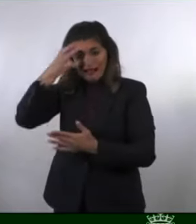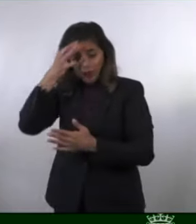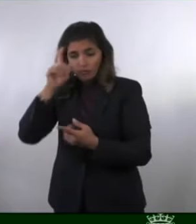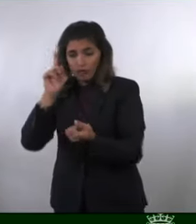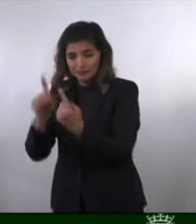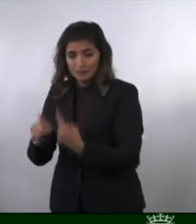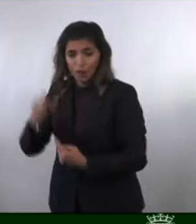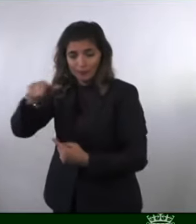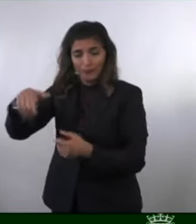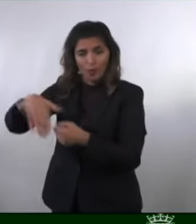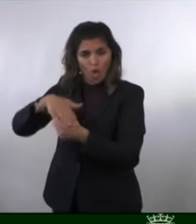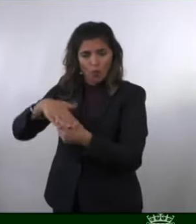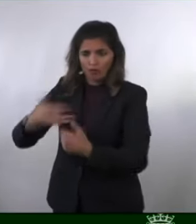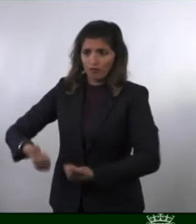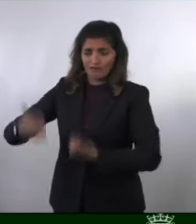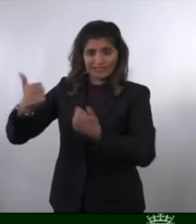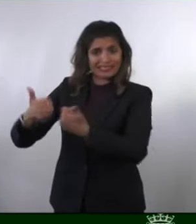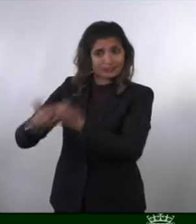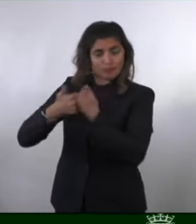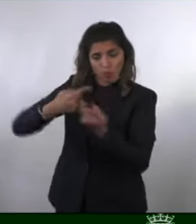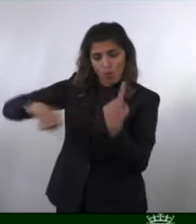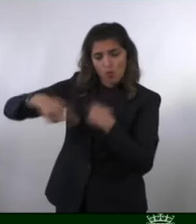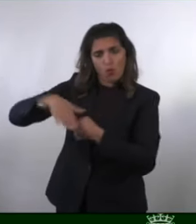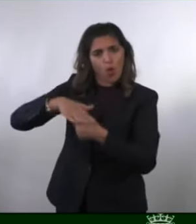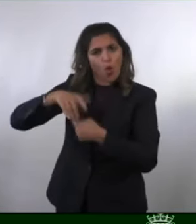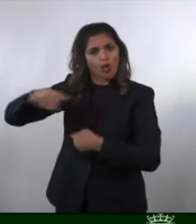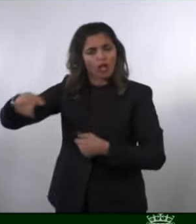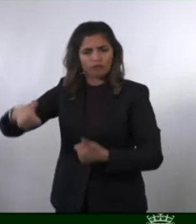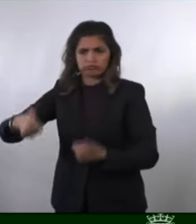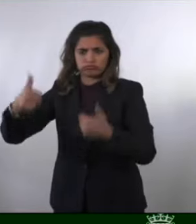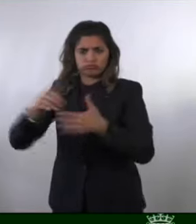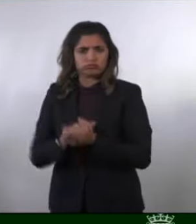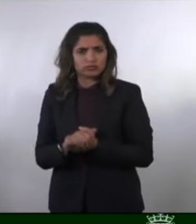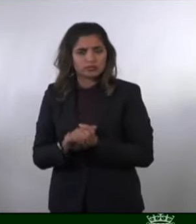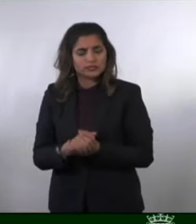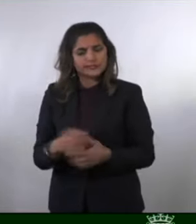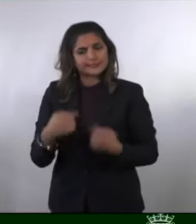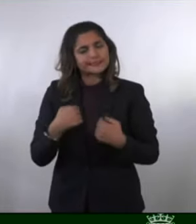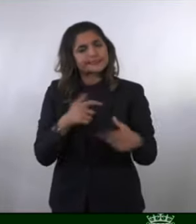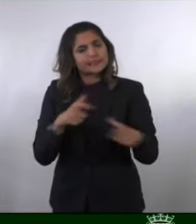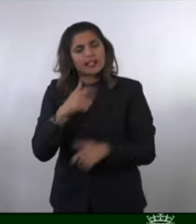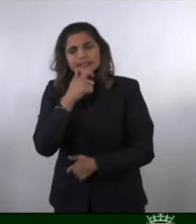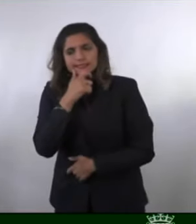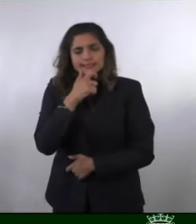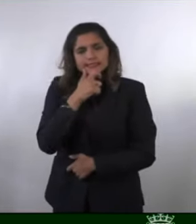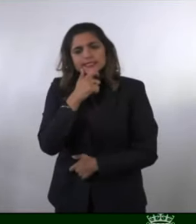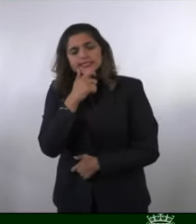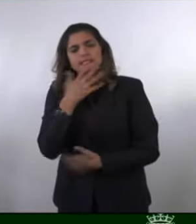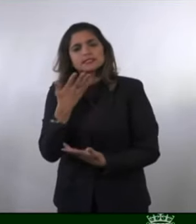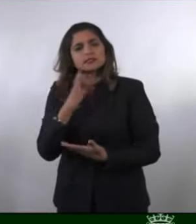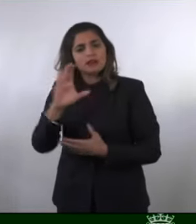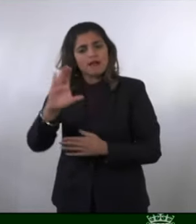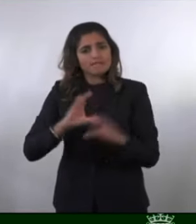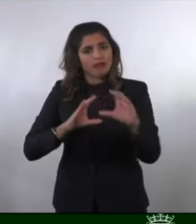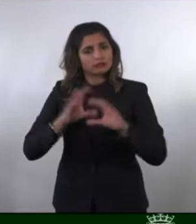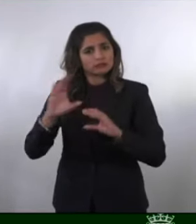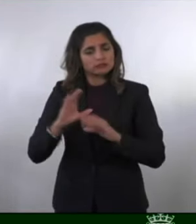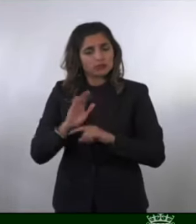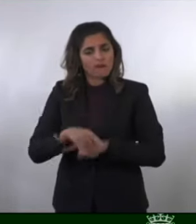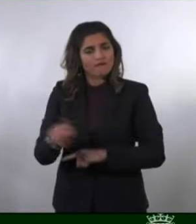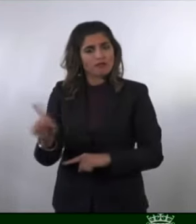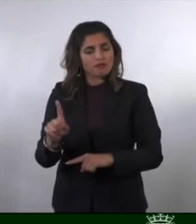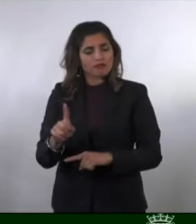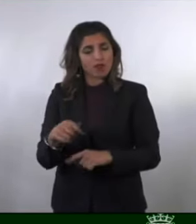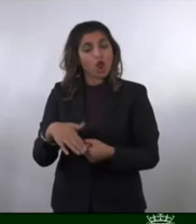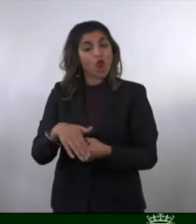responded magnificently too. But questions still remain about the funding for the more effective local test